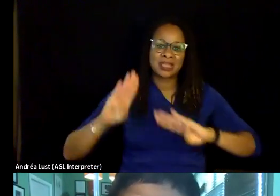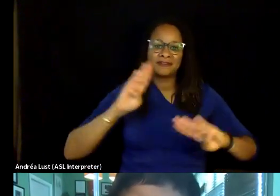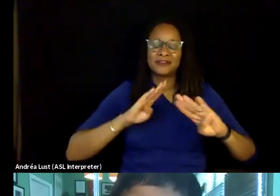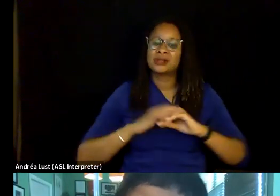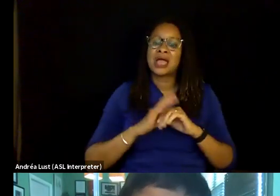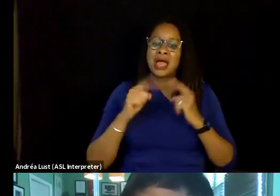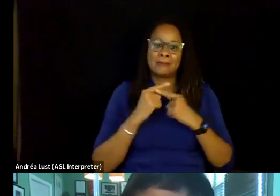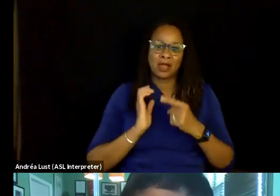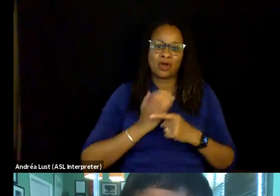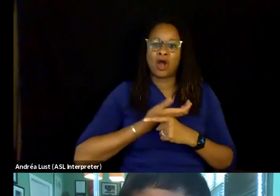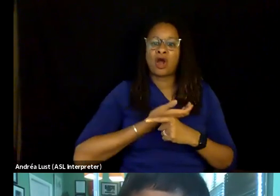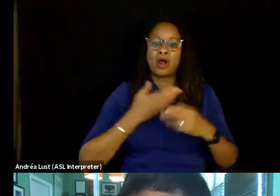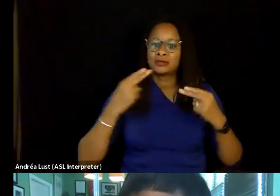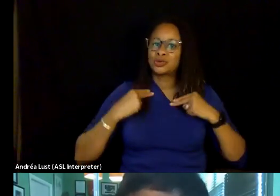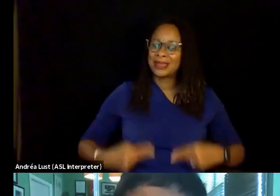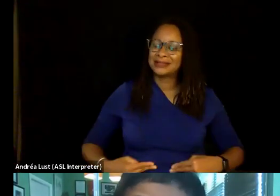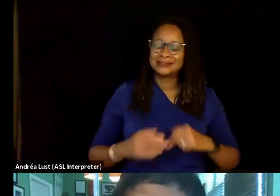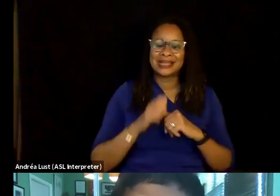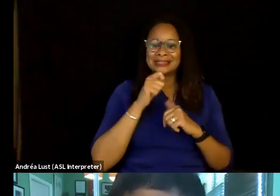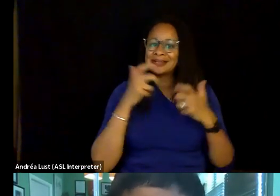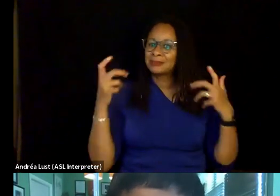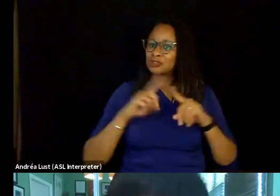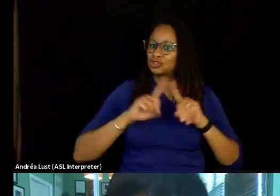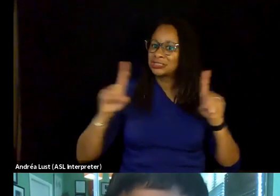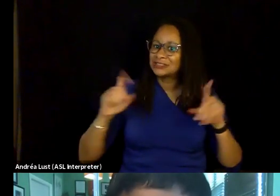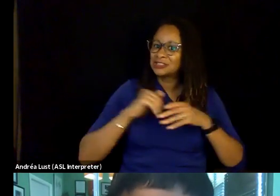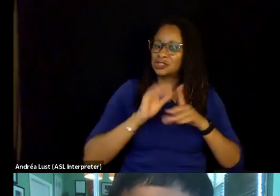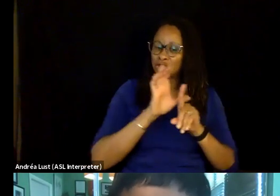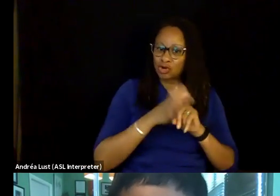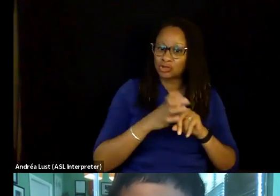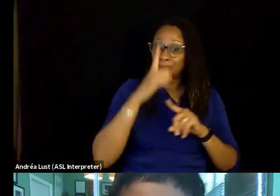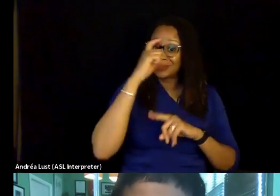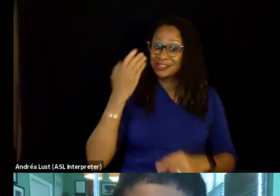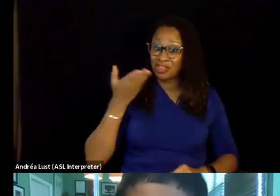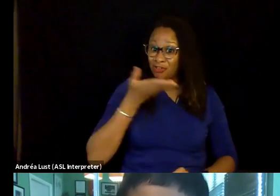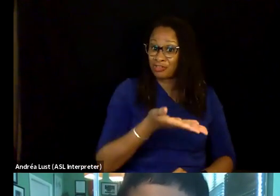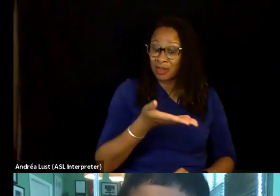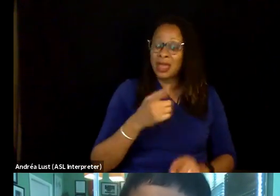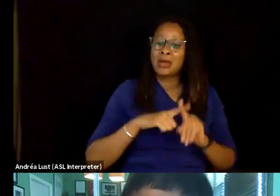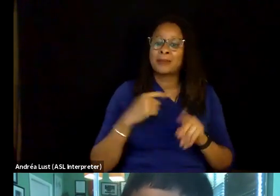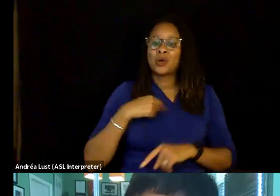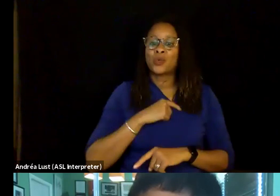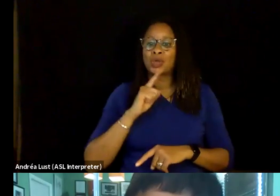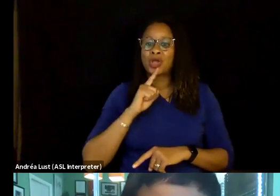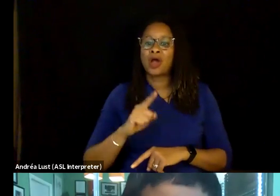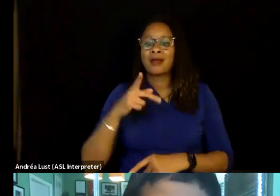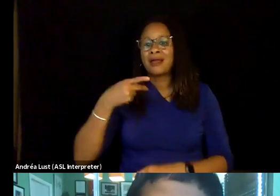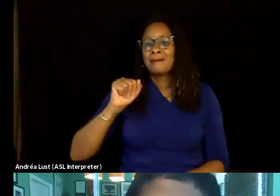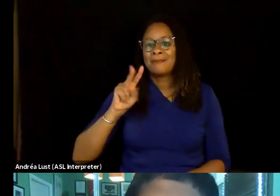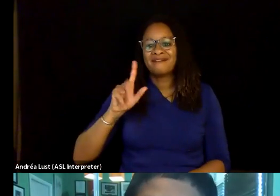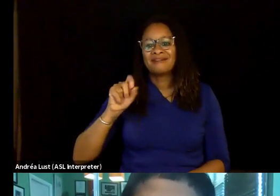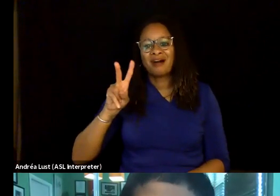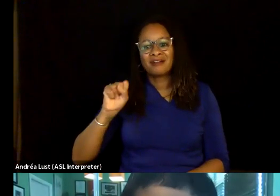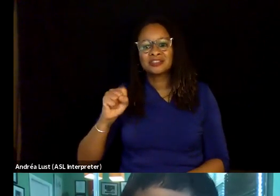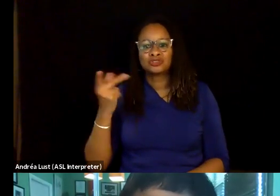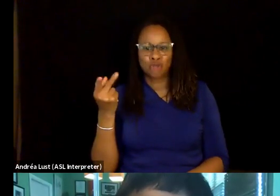our humanity, not as much as the differences in culture, because they're there. But we are Pavlov's dogs, I've said this, right?